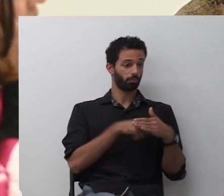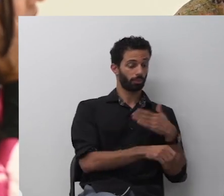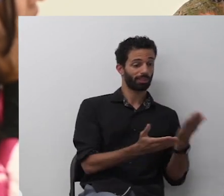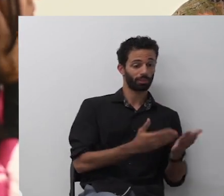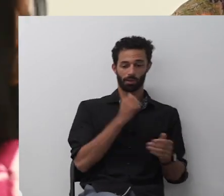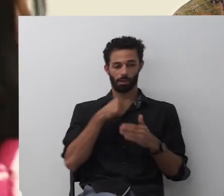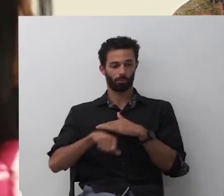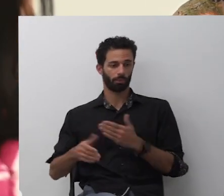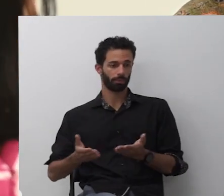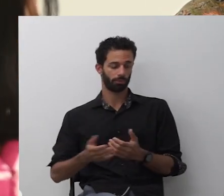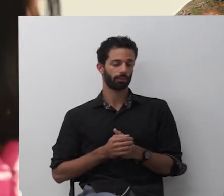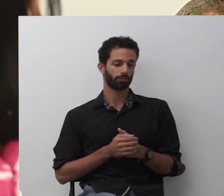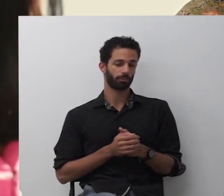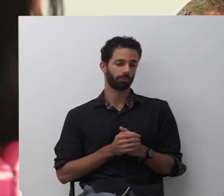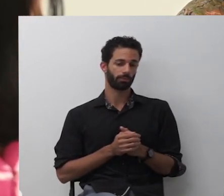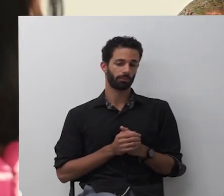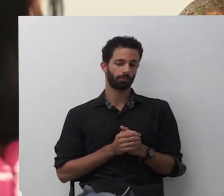born